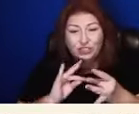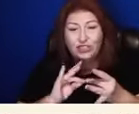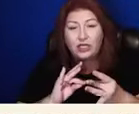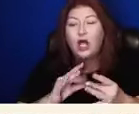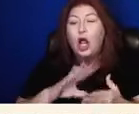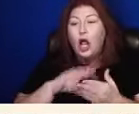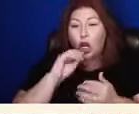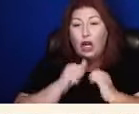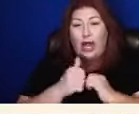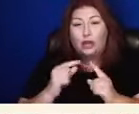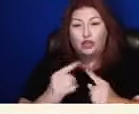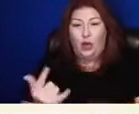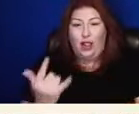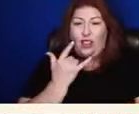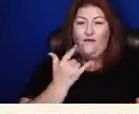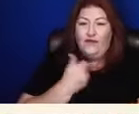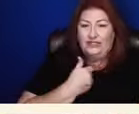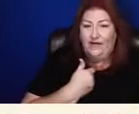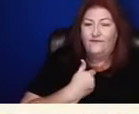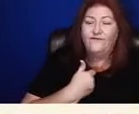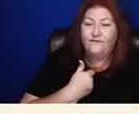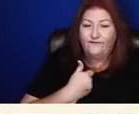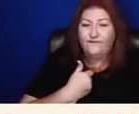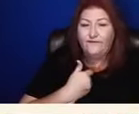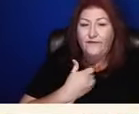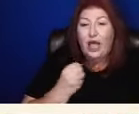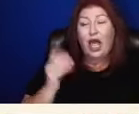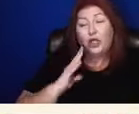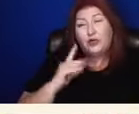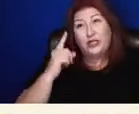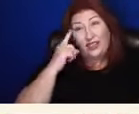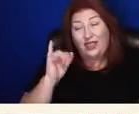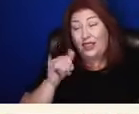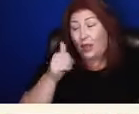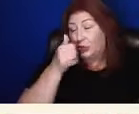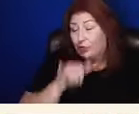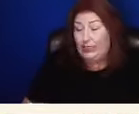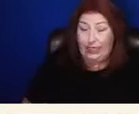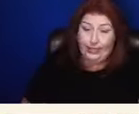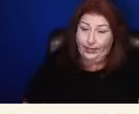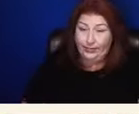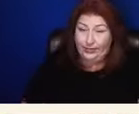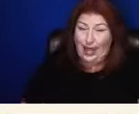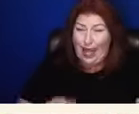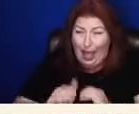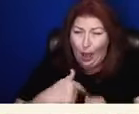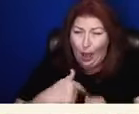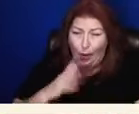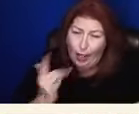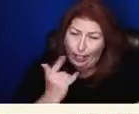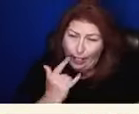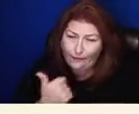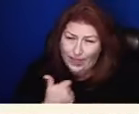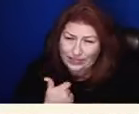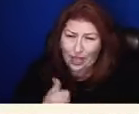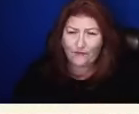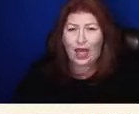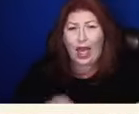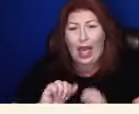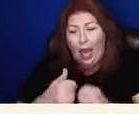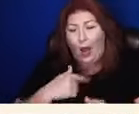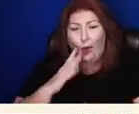how to love ourselves. And I used to think this was ridiculous. Tell me to love myself. Tell me to give myself hugs, you know, write